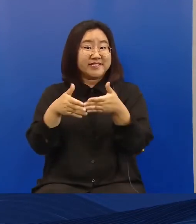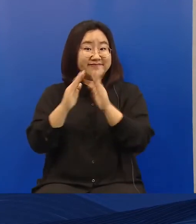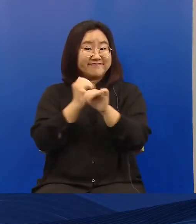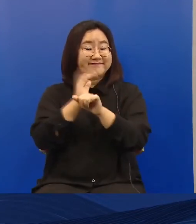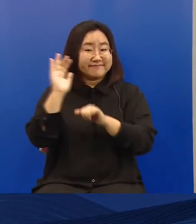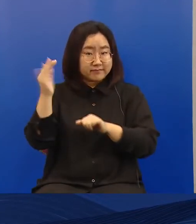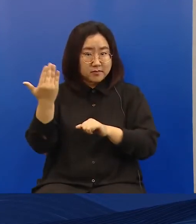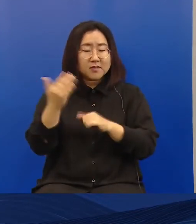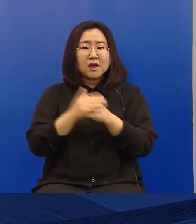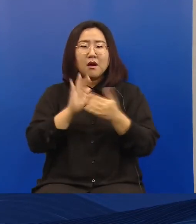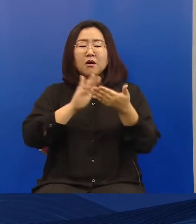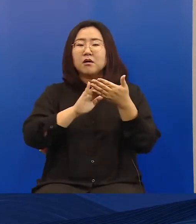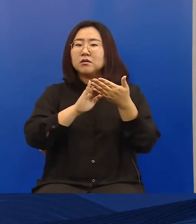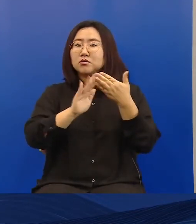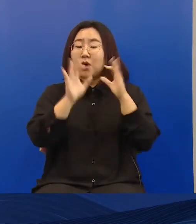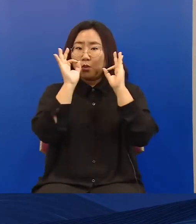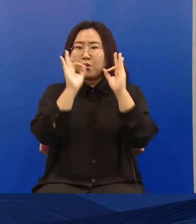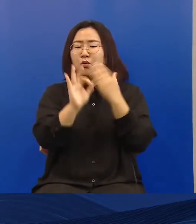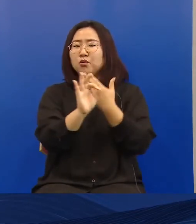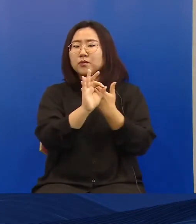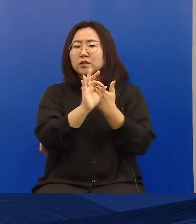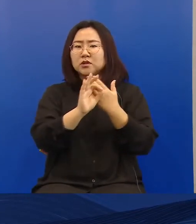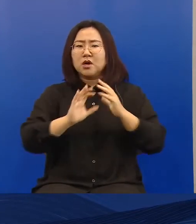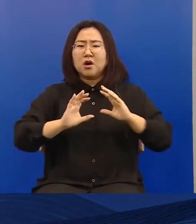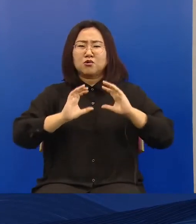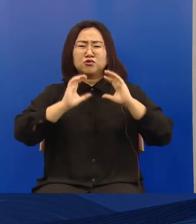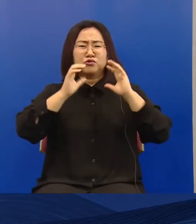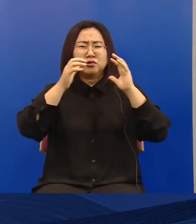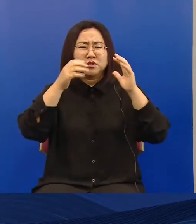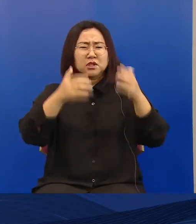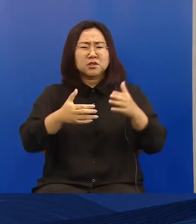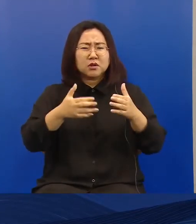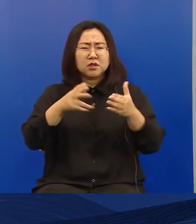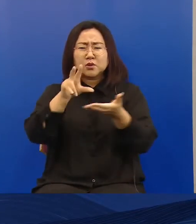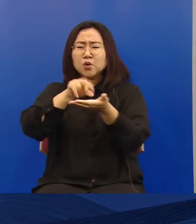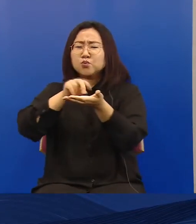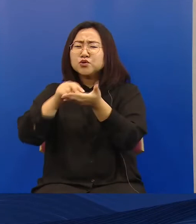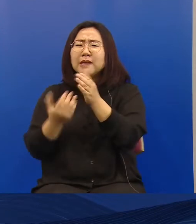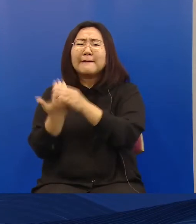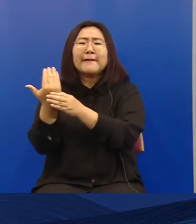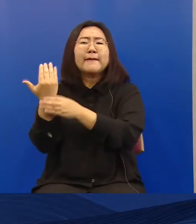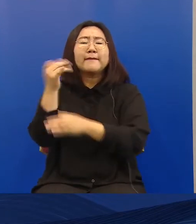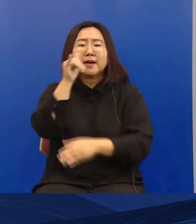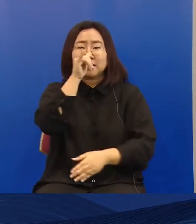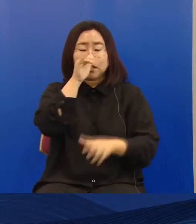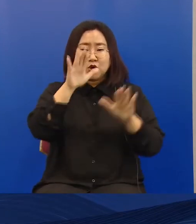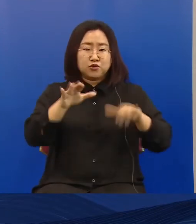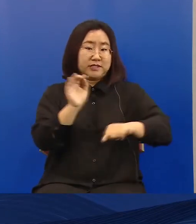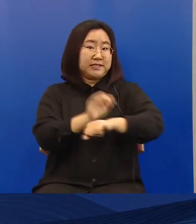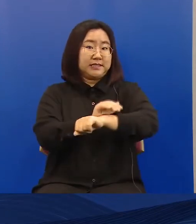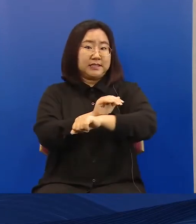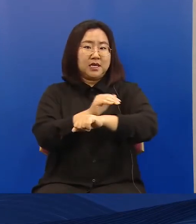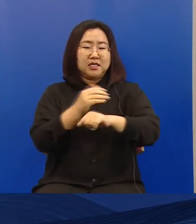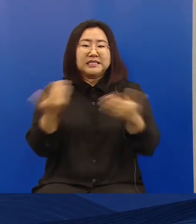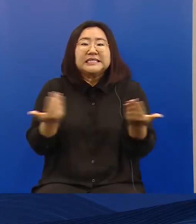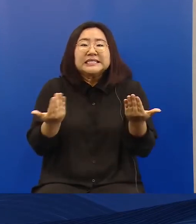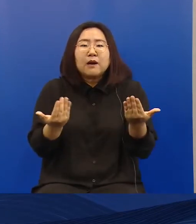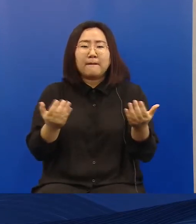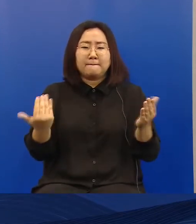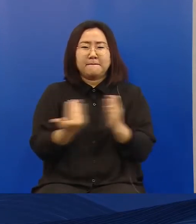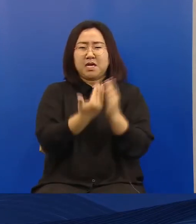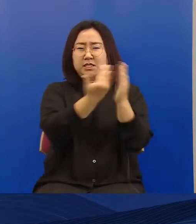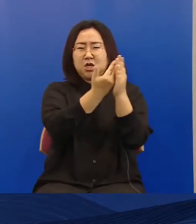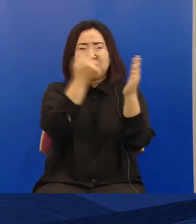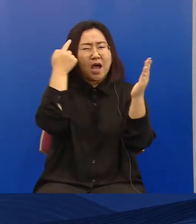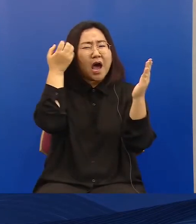to the growing international recognition for the development of our profession in this particular space.